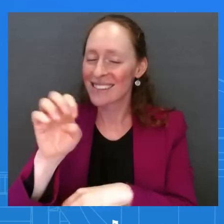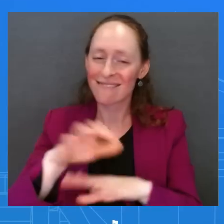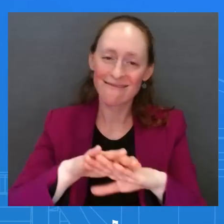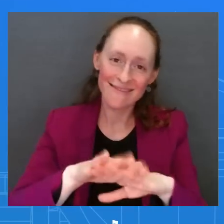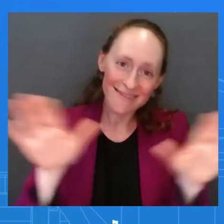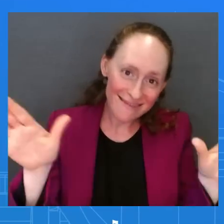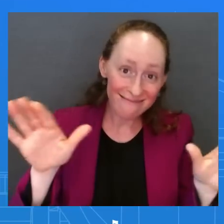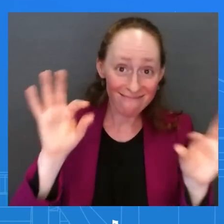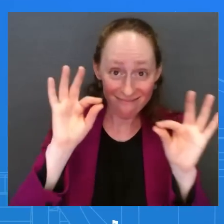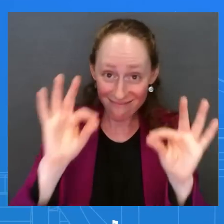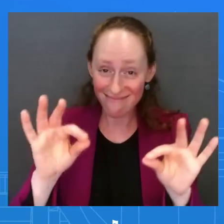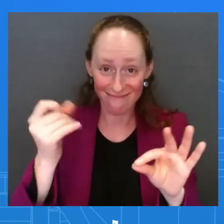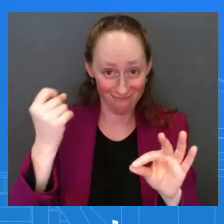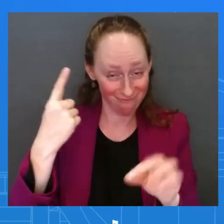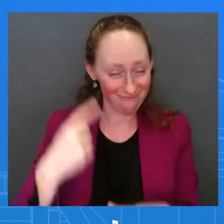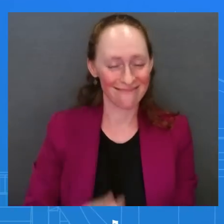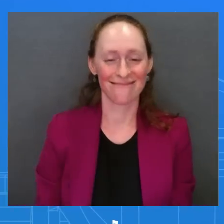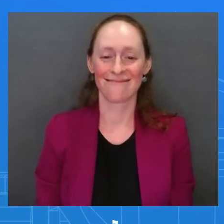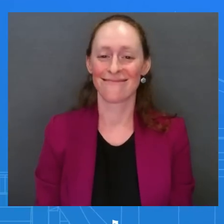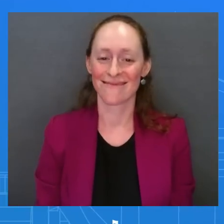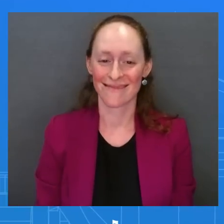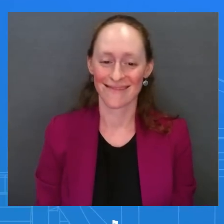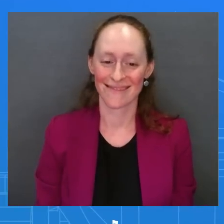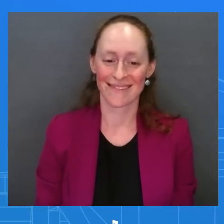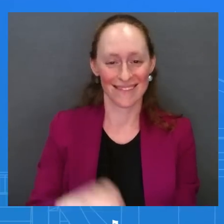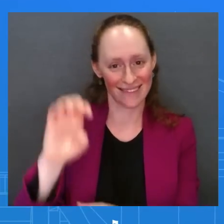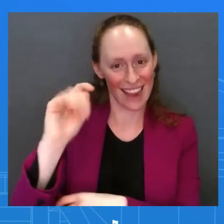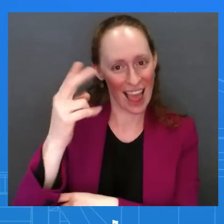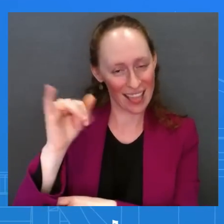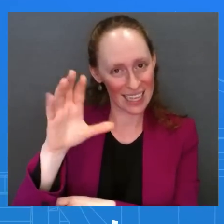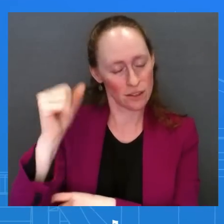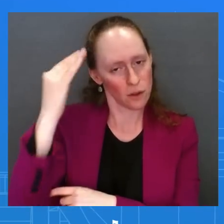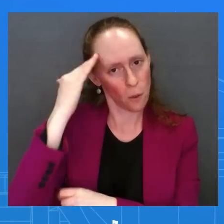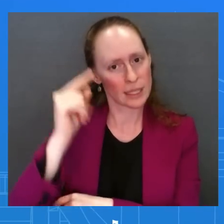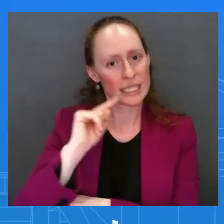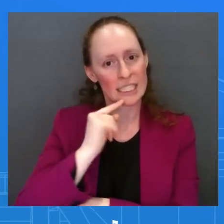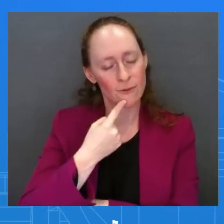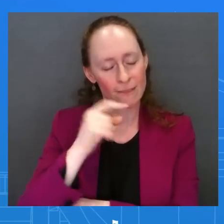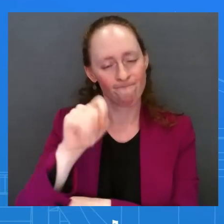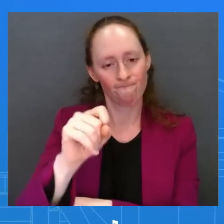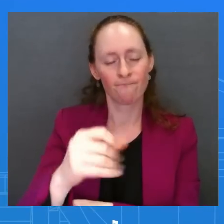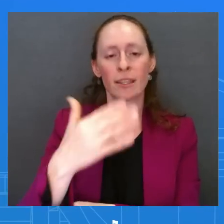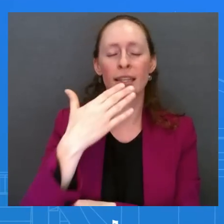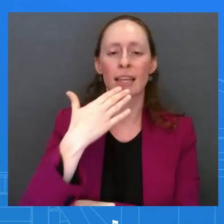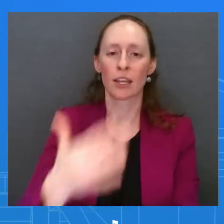had when it comes to ethics, we take that very, very seriously here in this administration. Thank you, everybody.